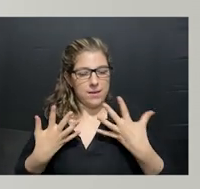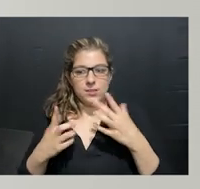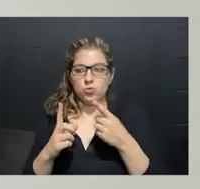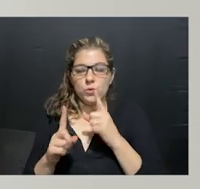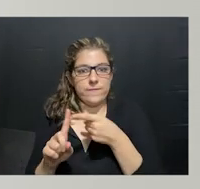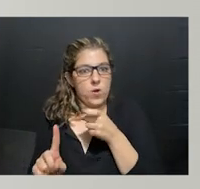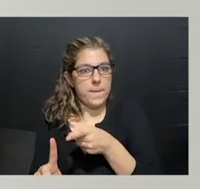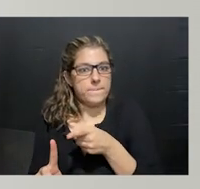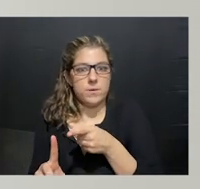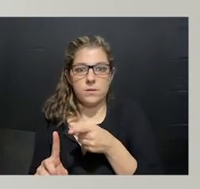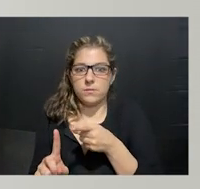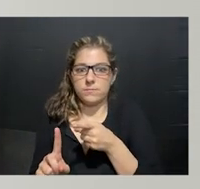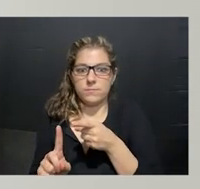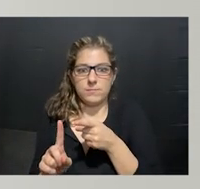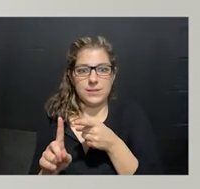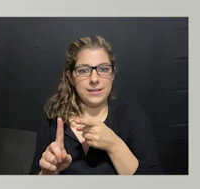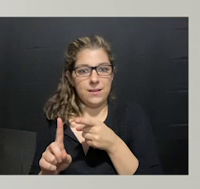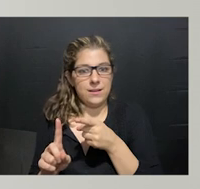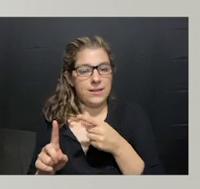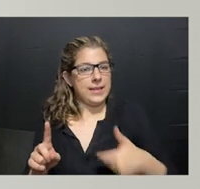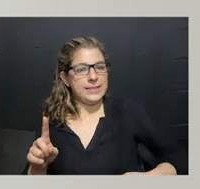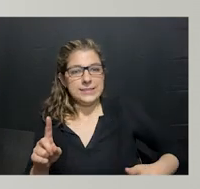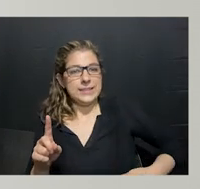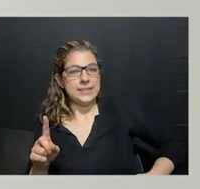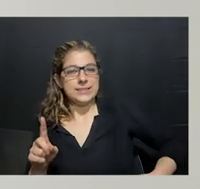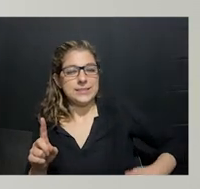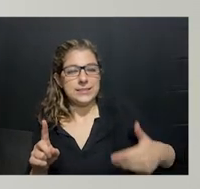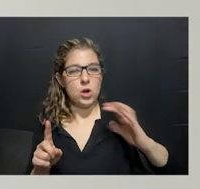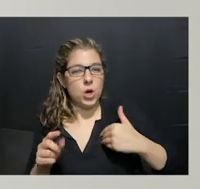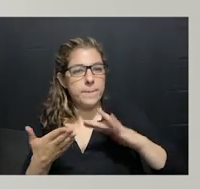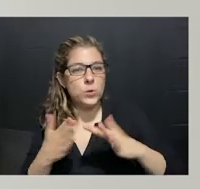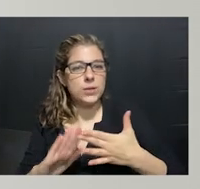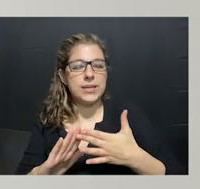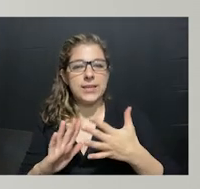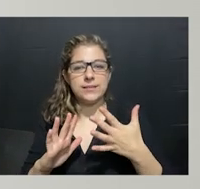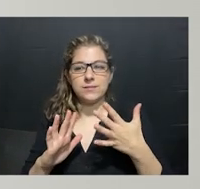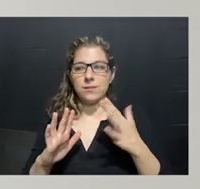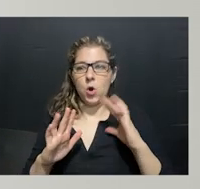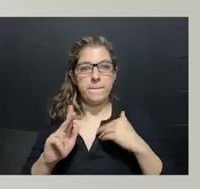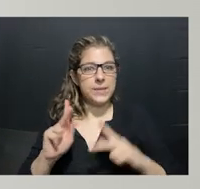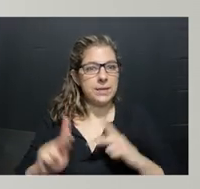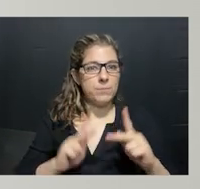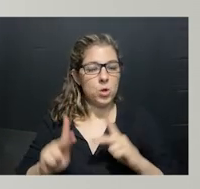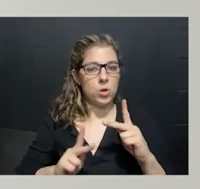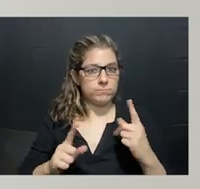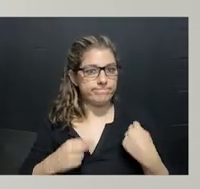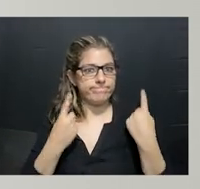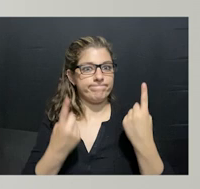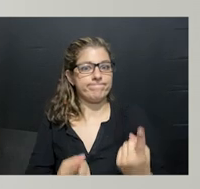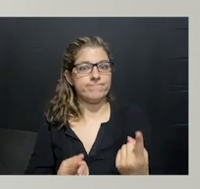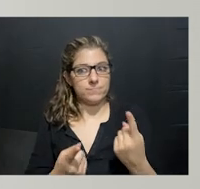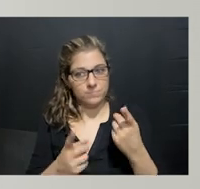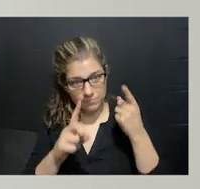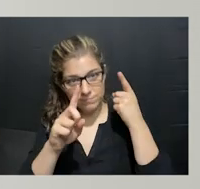from a widely developed instinct in our communities, in our people, who have long